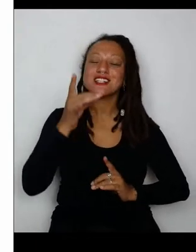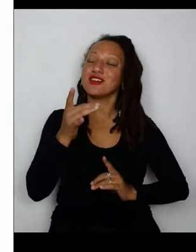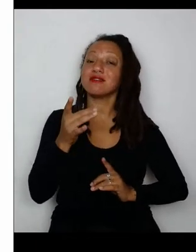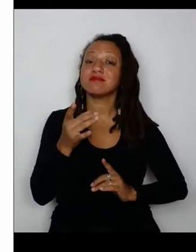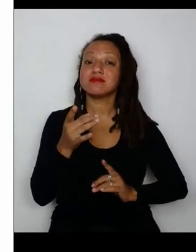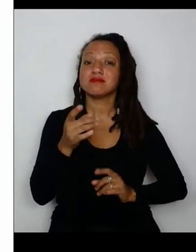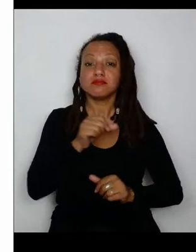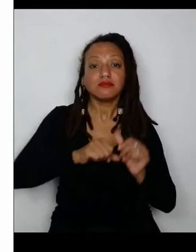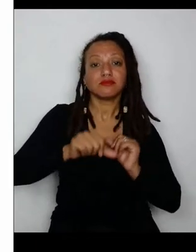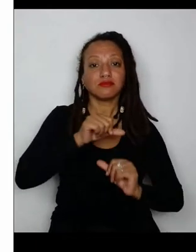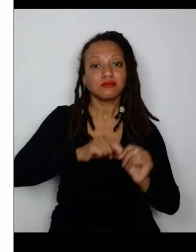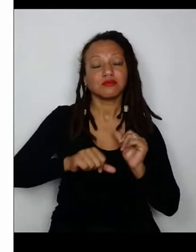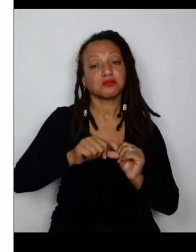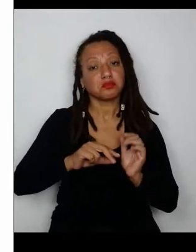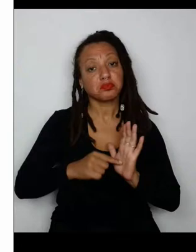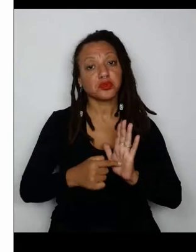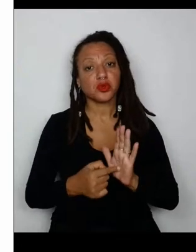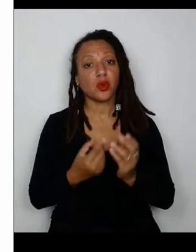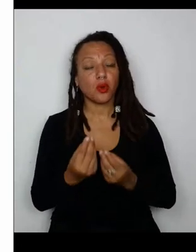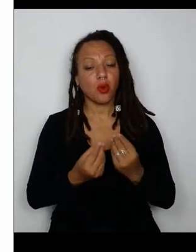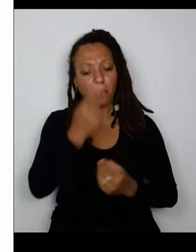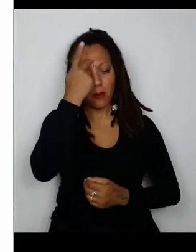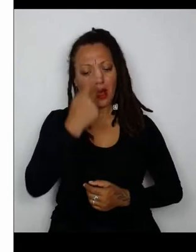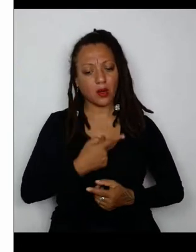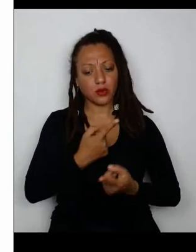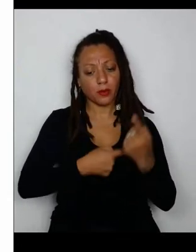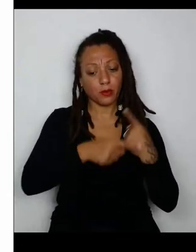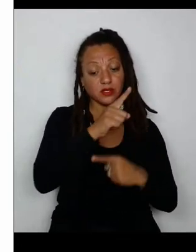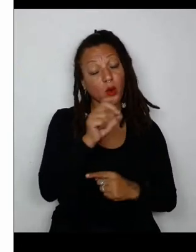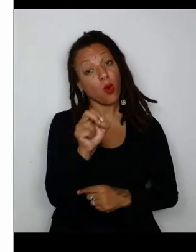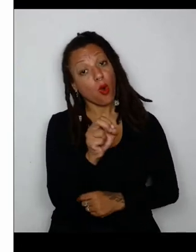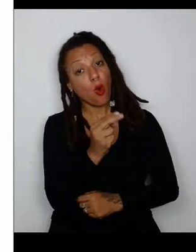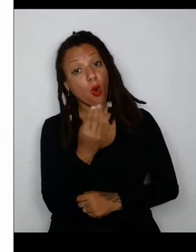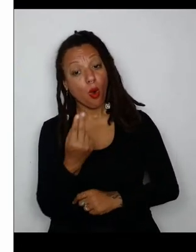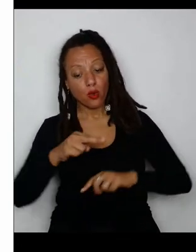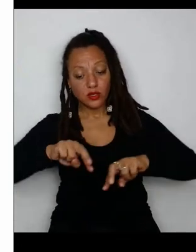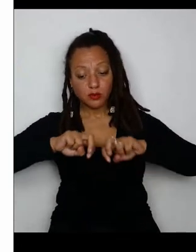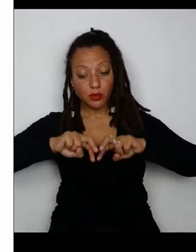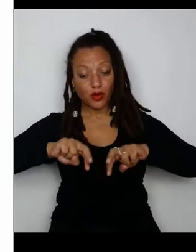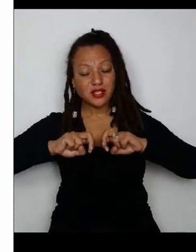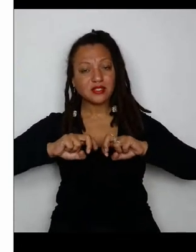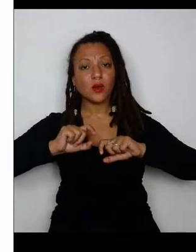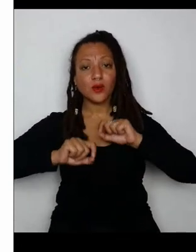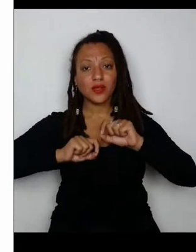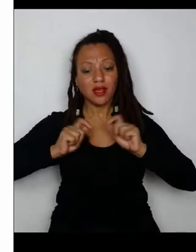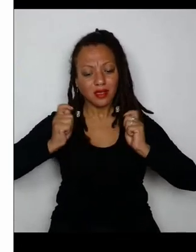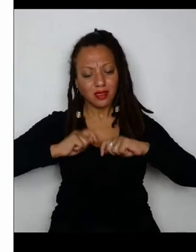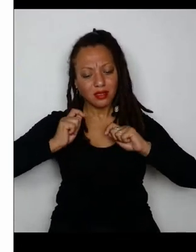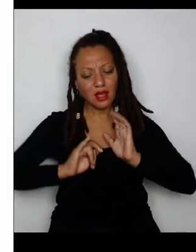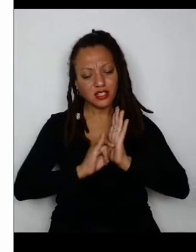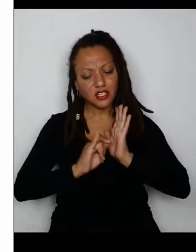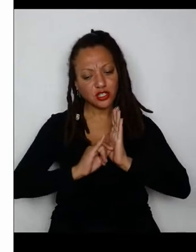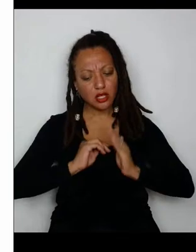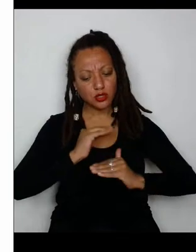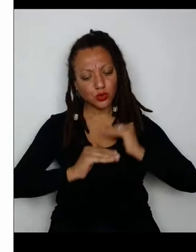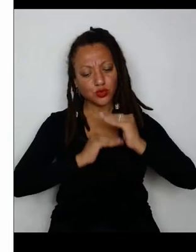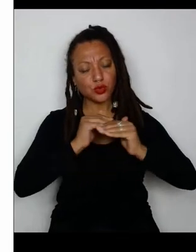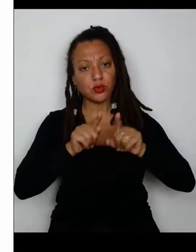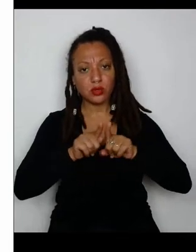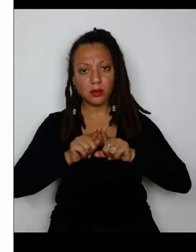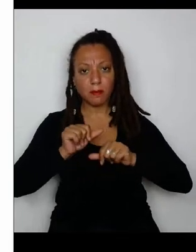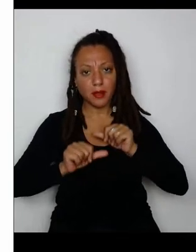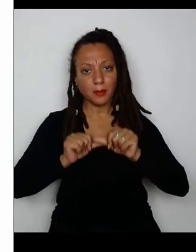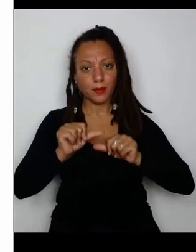exploration of the mutability and constructedness of identity when he adopts the voice of a